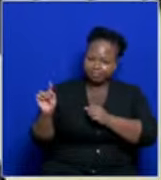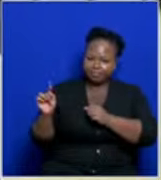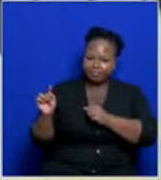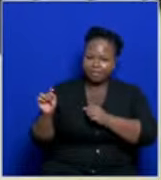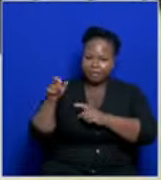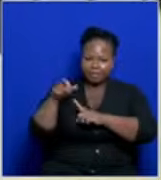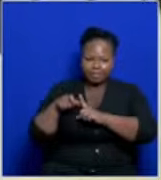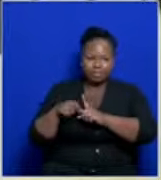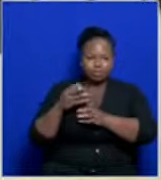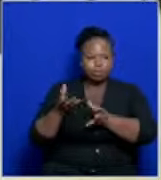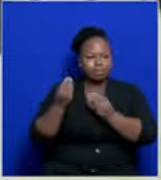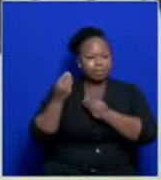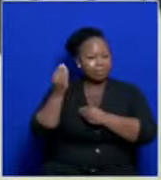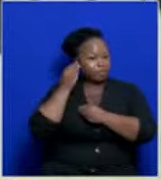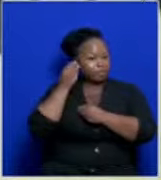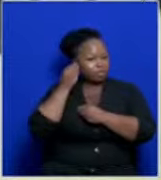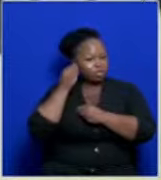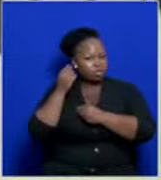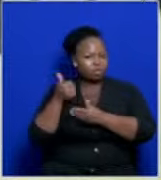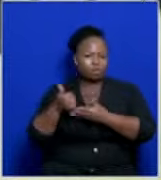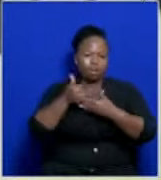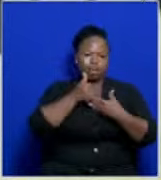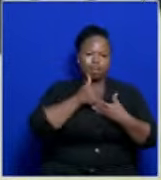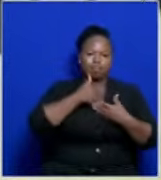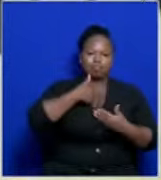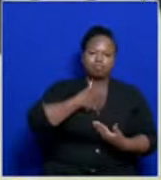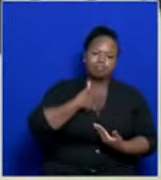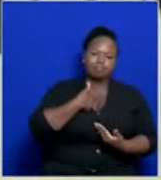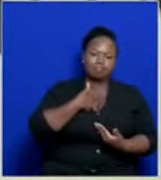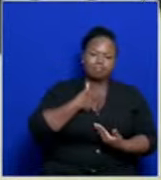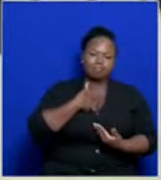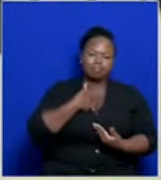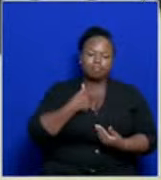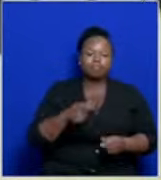to assist me. Even